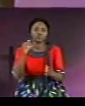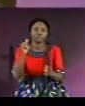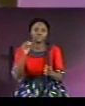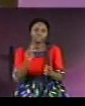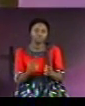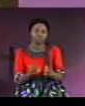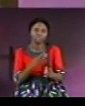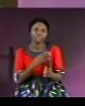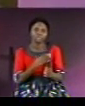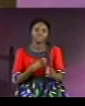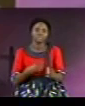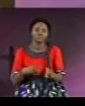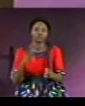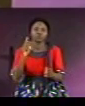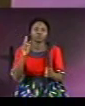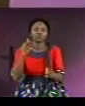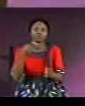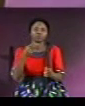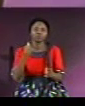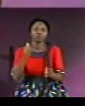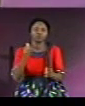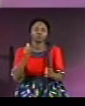wherever, in any place,